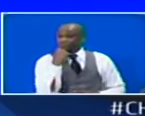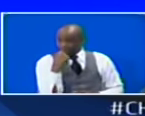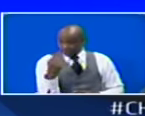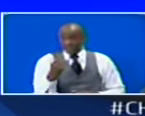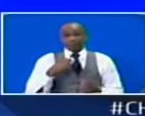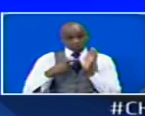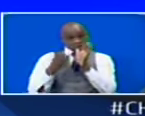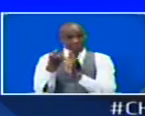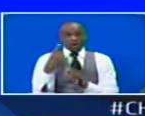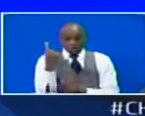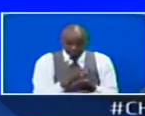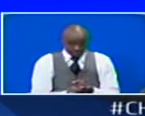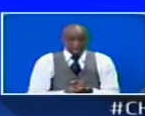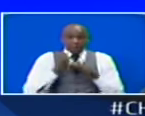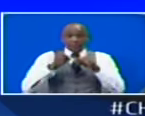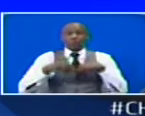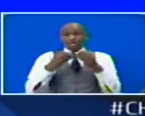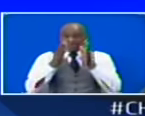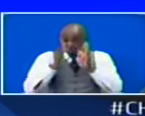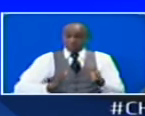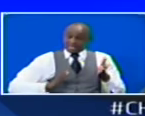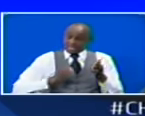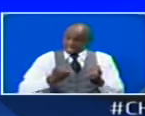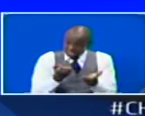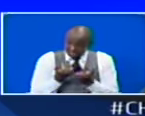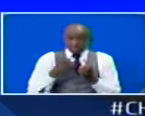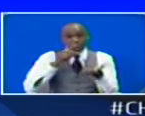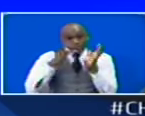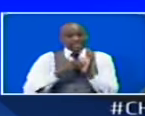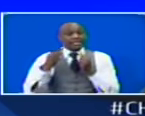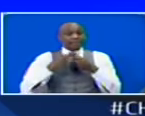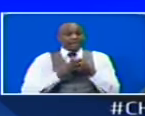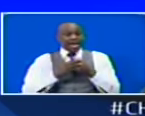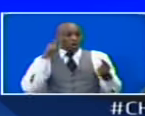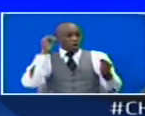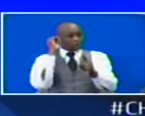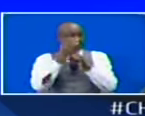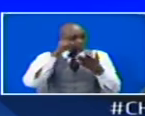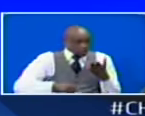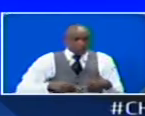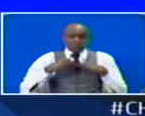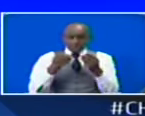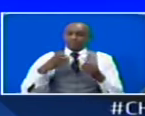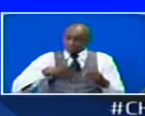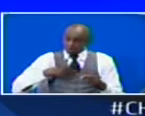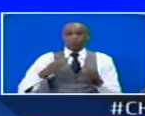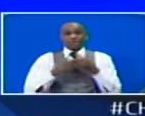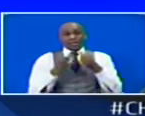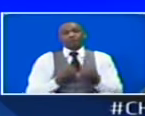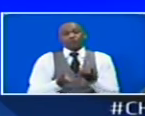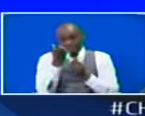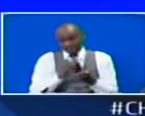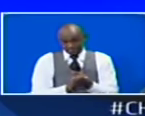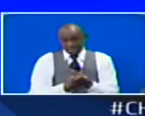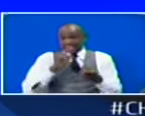1,500 for the show only will go to the Human Needs Project in Kibera, whose objective is to provide basic needs to Kibera residents. Standard